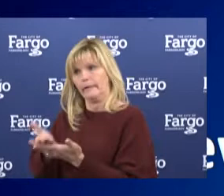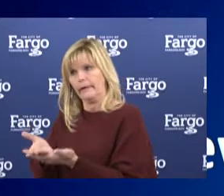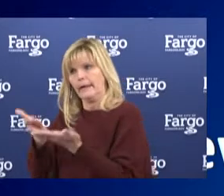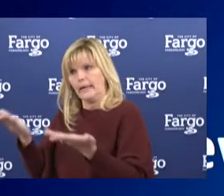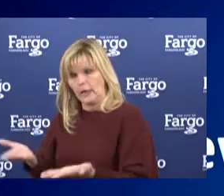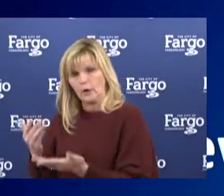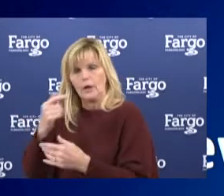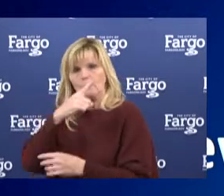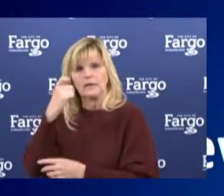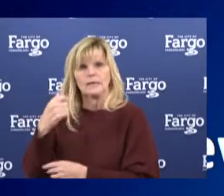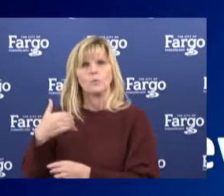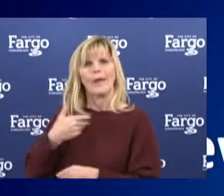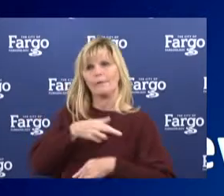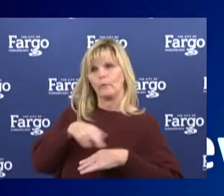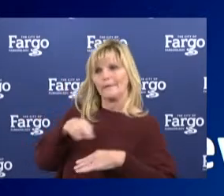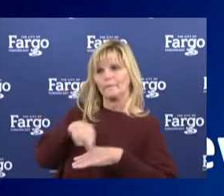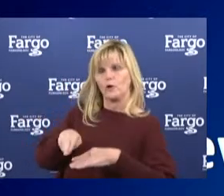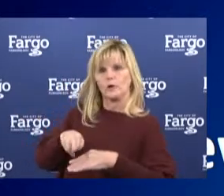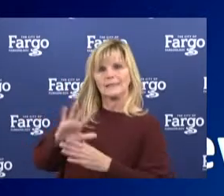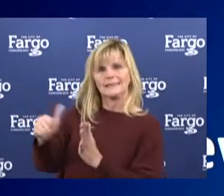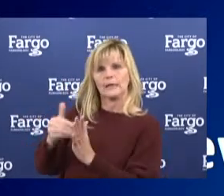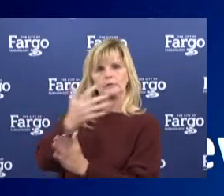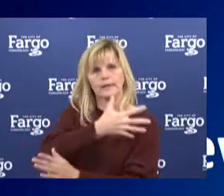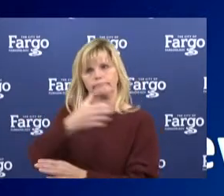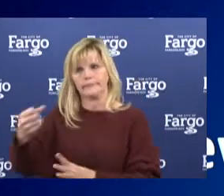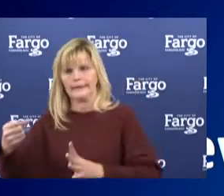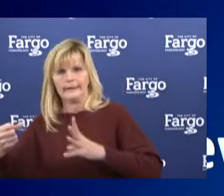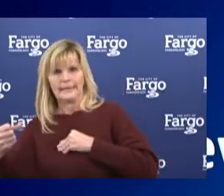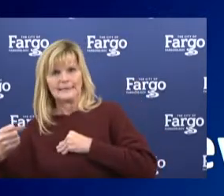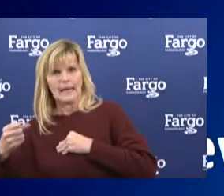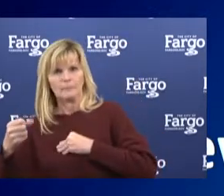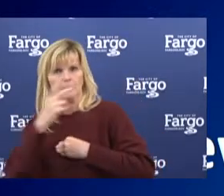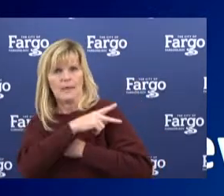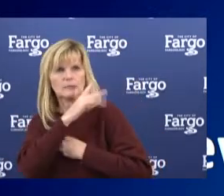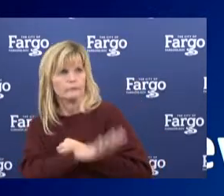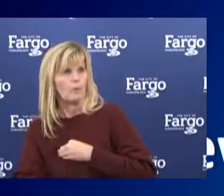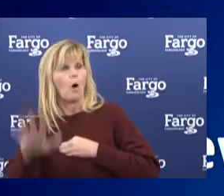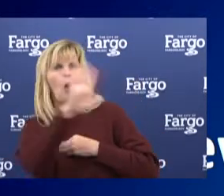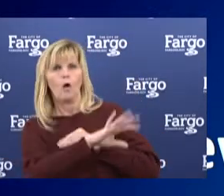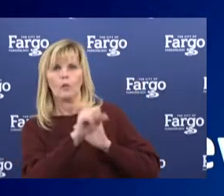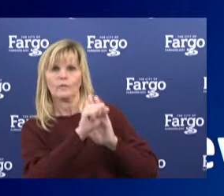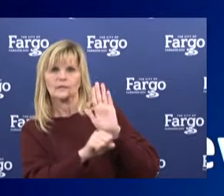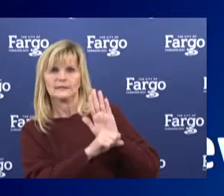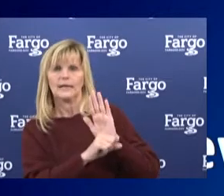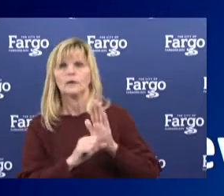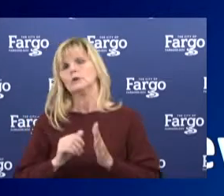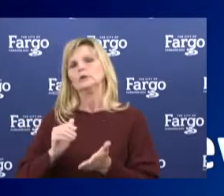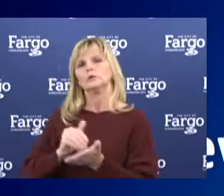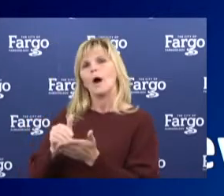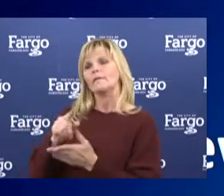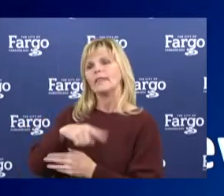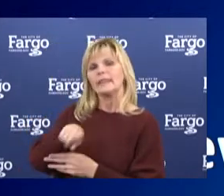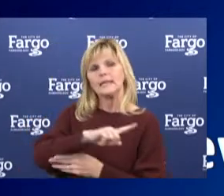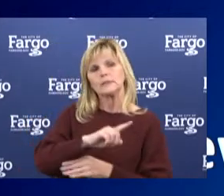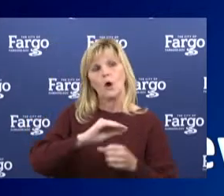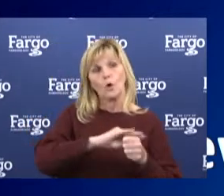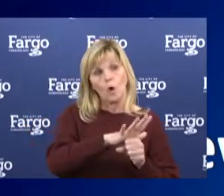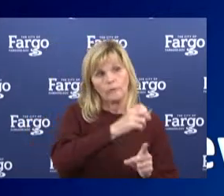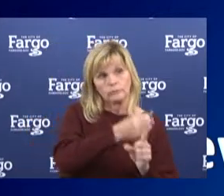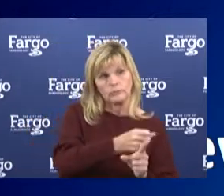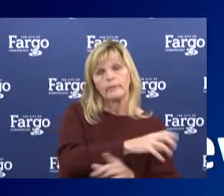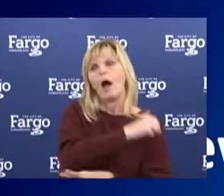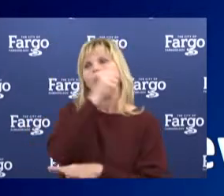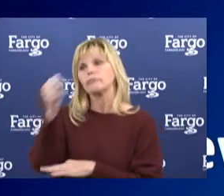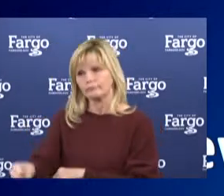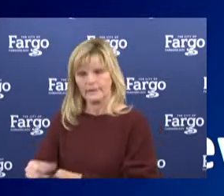we have tertiary referral centers that take patients from all over the state. And so frequently these COVID admissions do end up landing